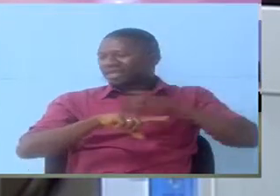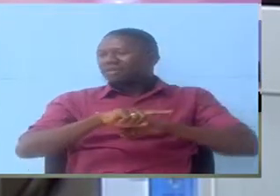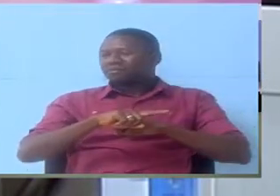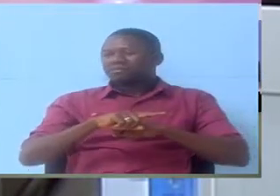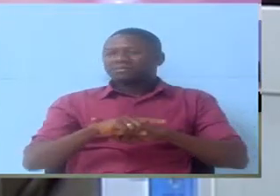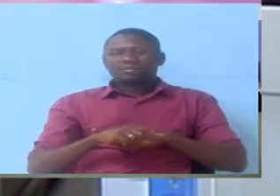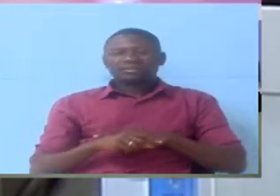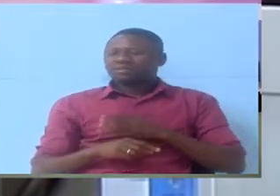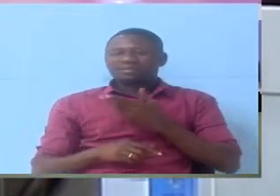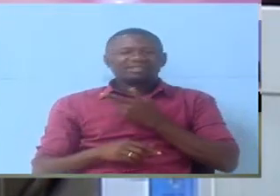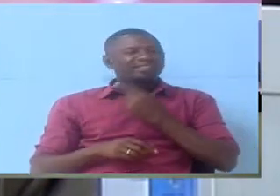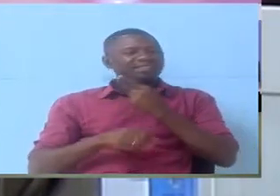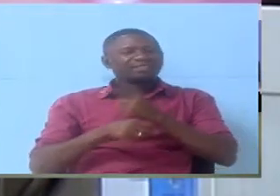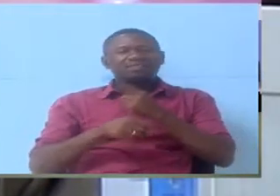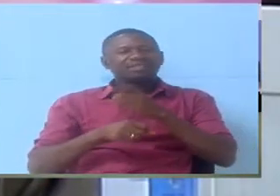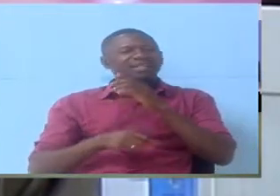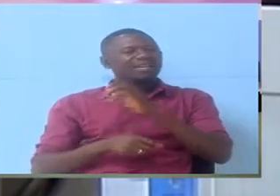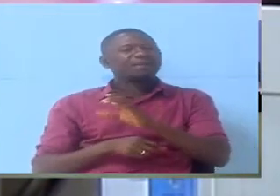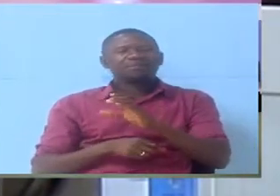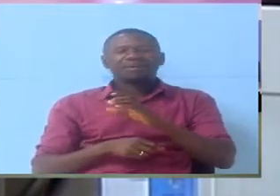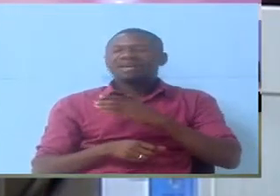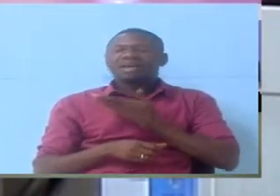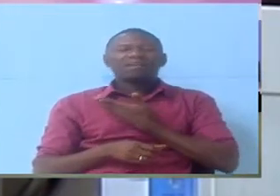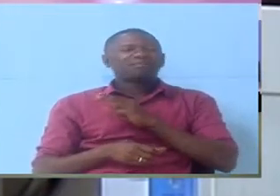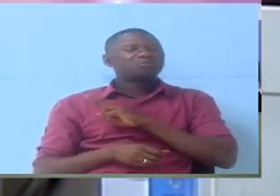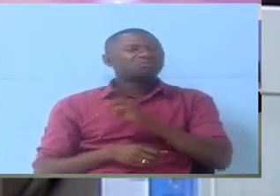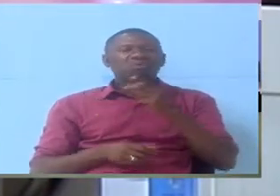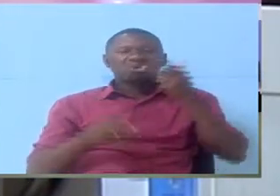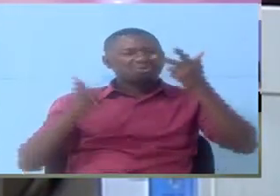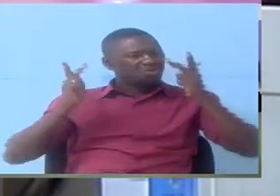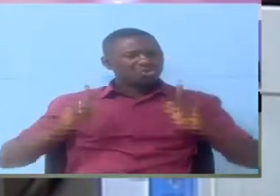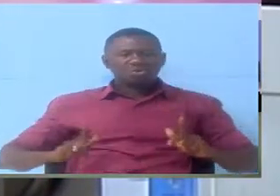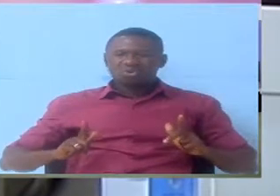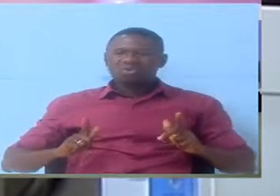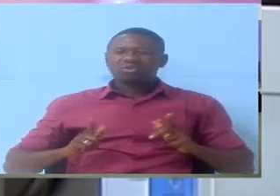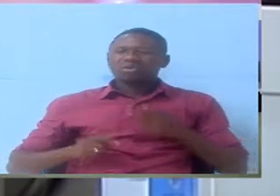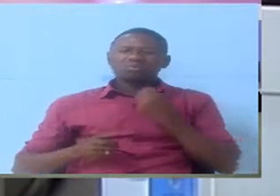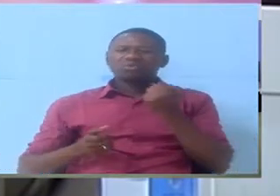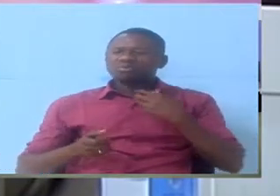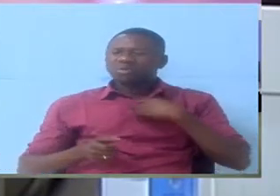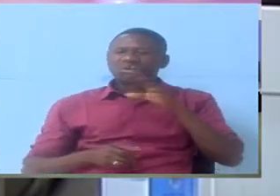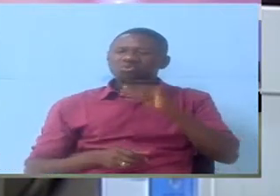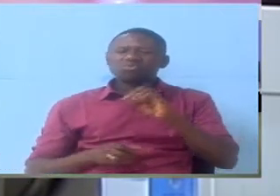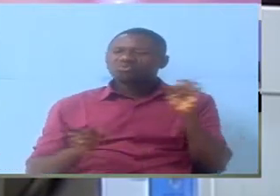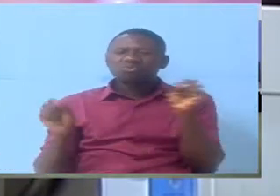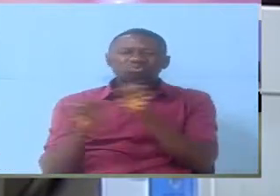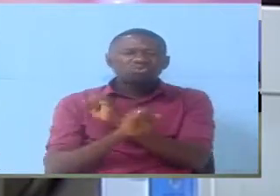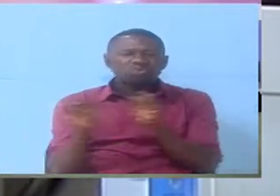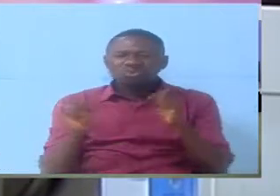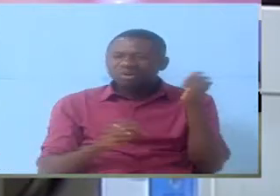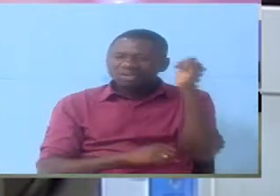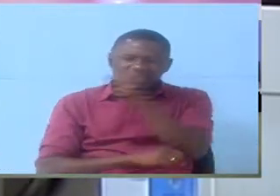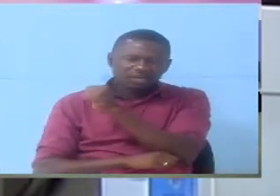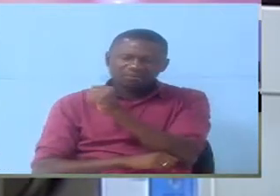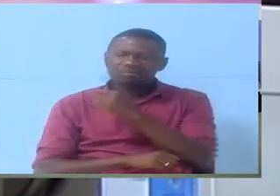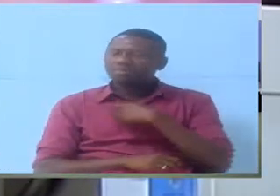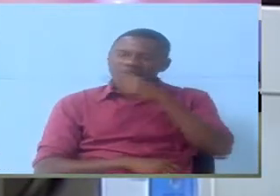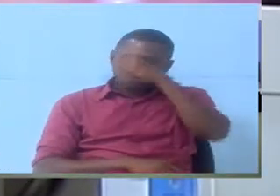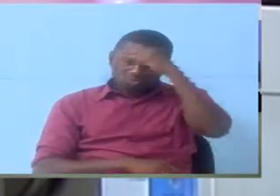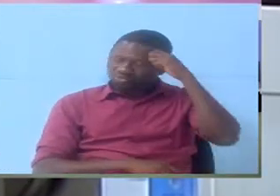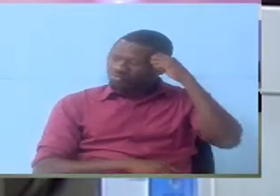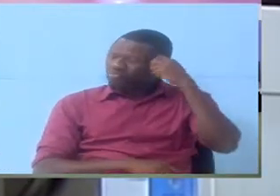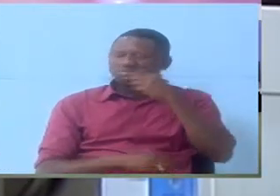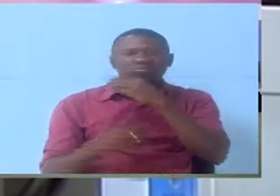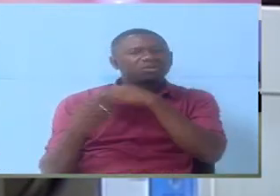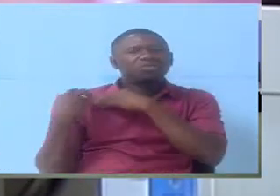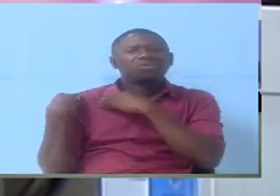in this country. Because mimi wada no haidara, mimi lugo tonotan. Because I didn't commit any crime. I was just doing my work. Mimi wada no haidara. I didn't